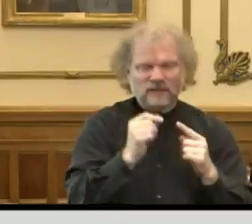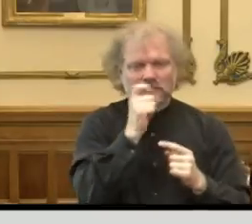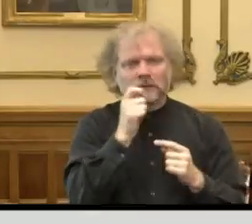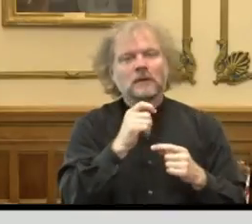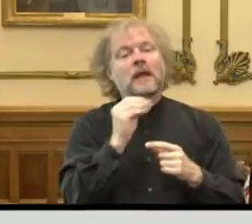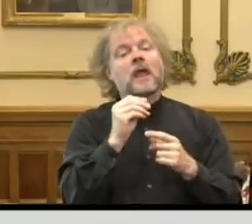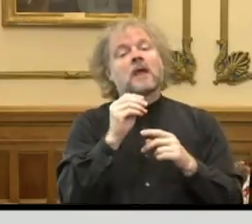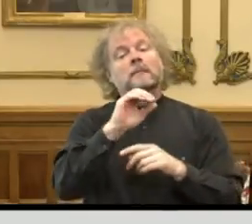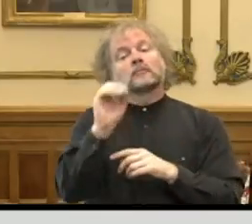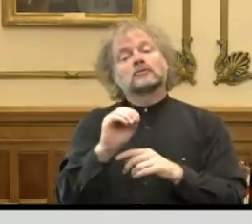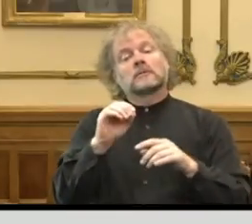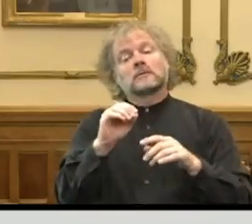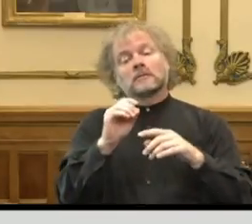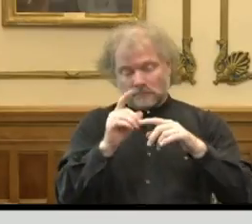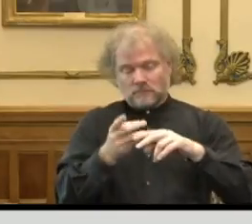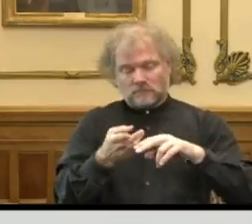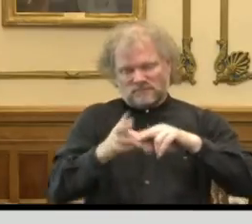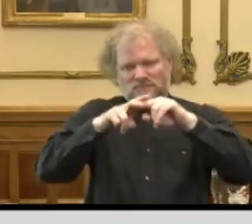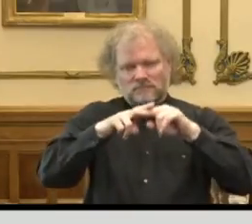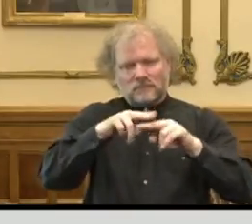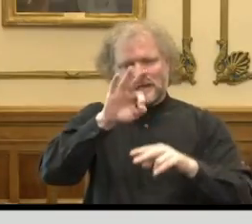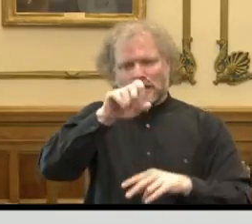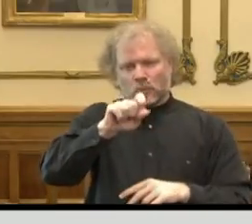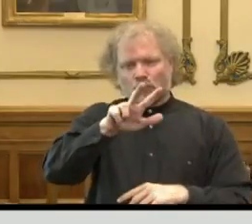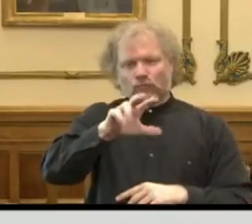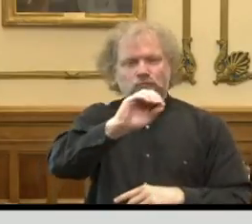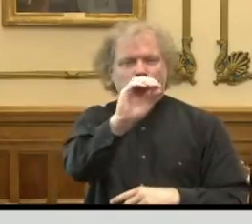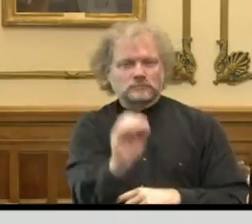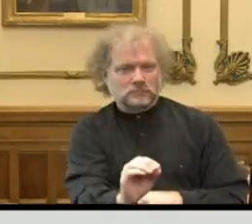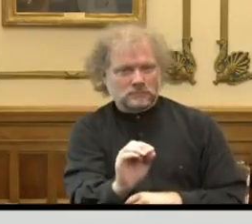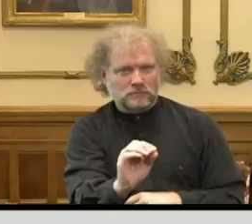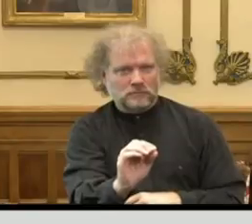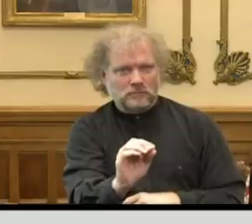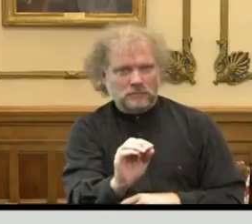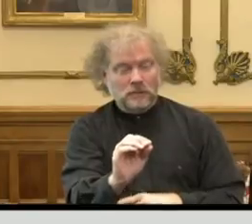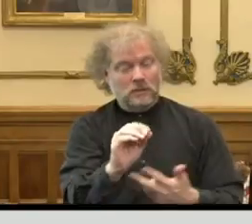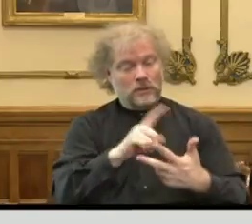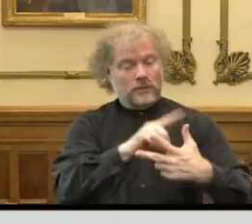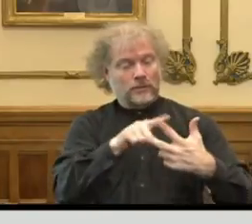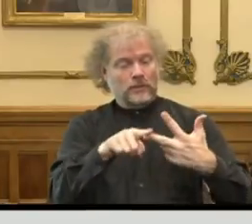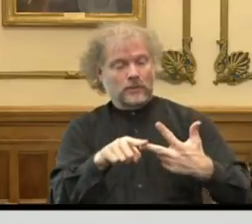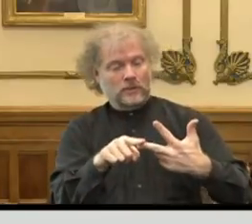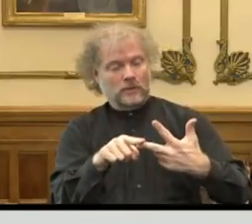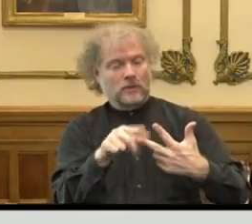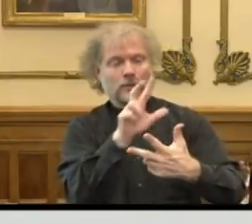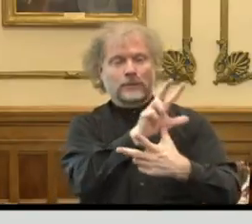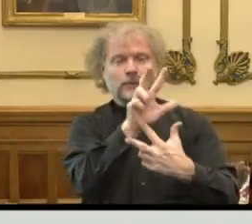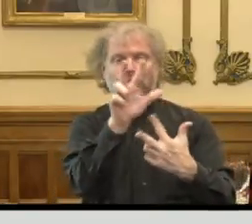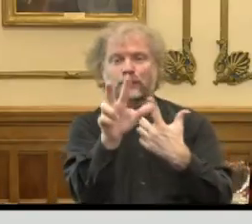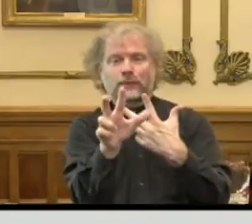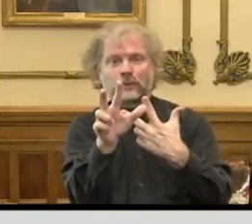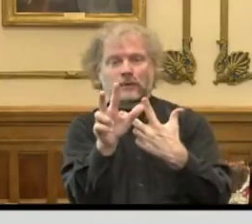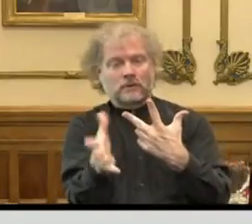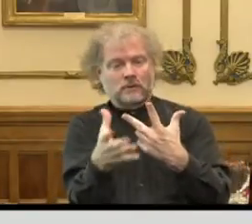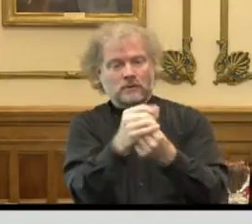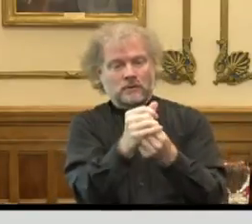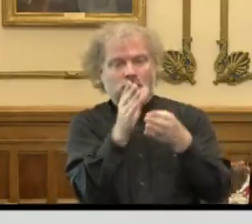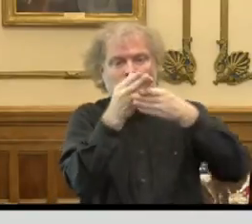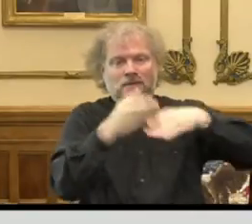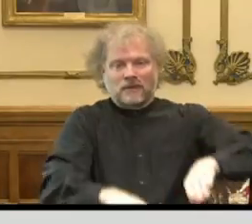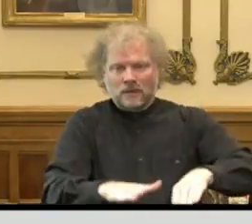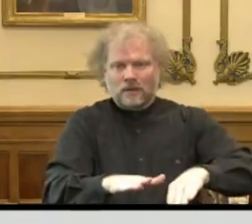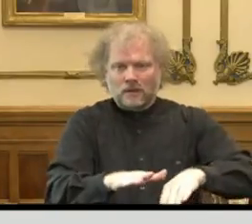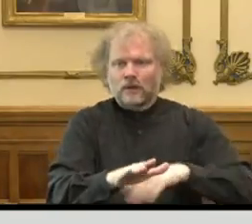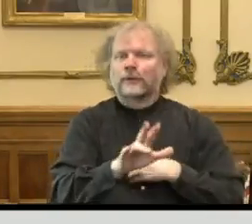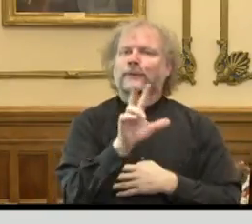percent positivity of 9.3%. All three of these metrics earned a score of 3. So if you